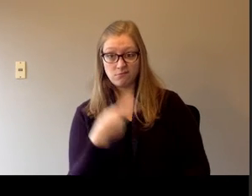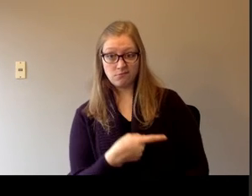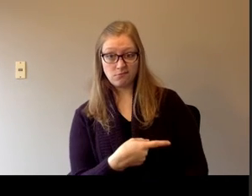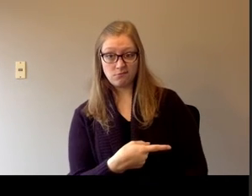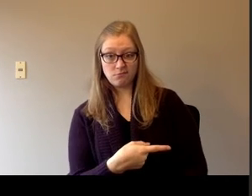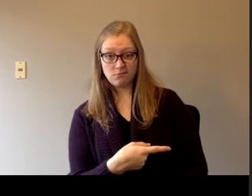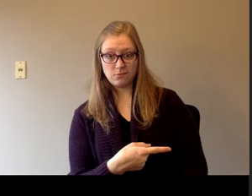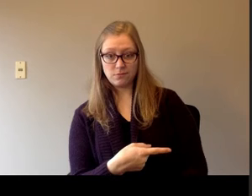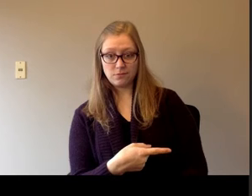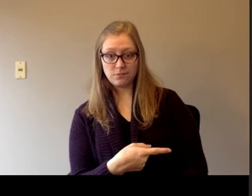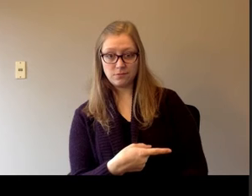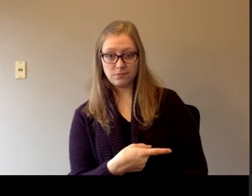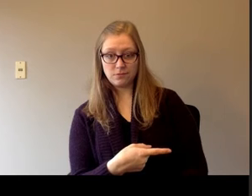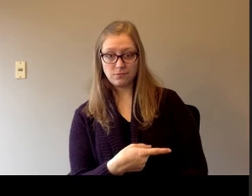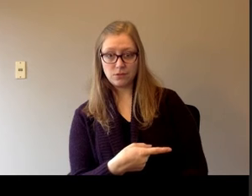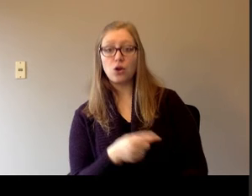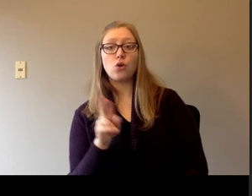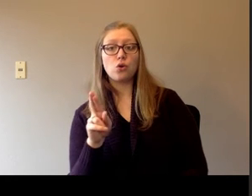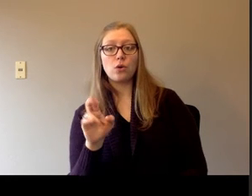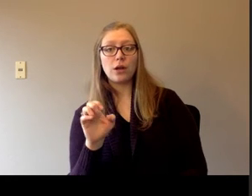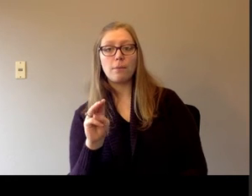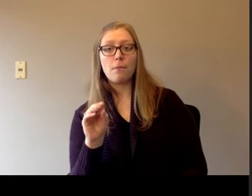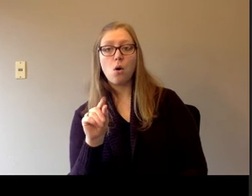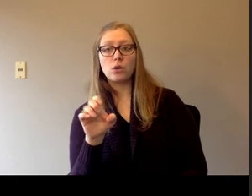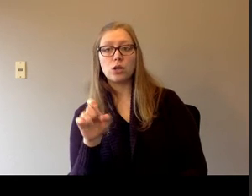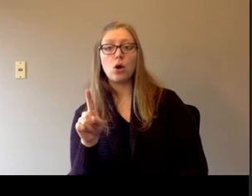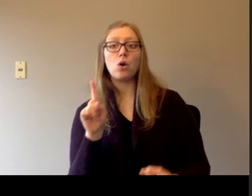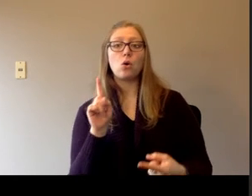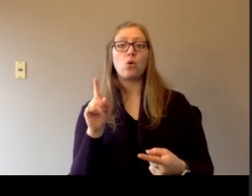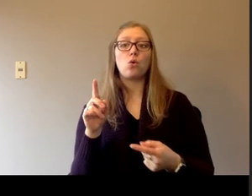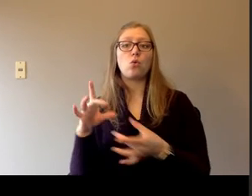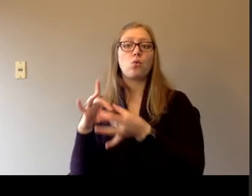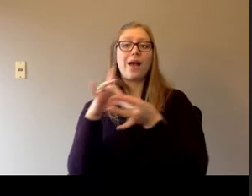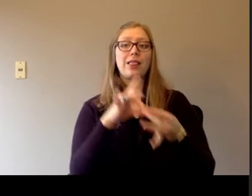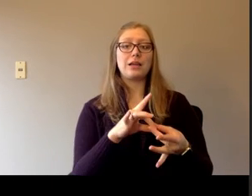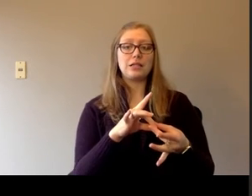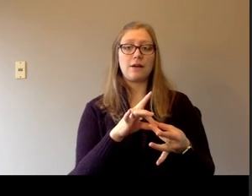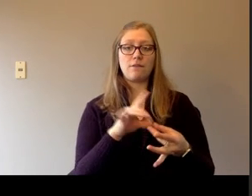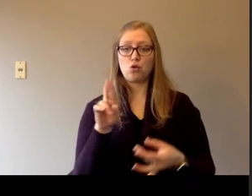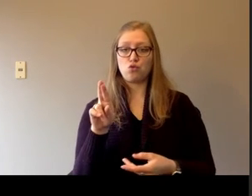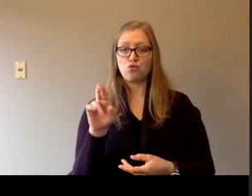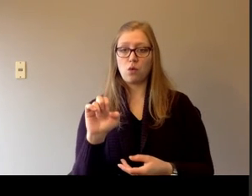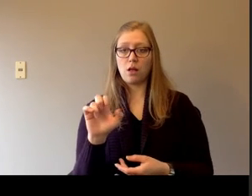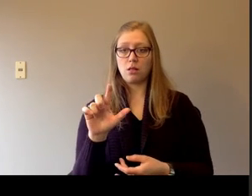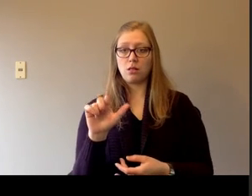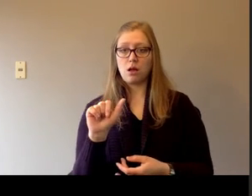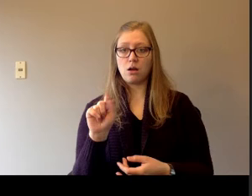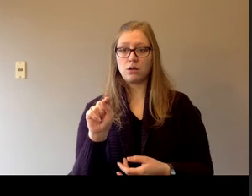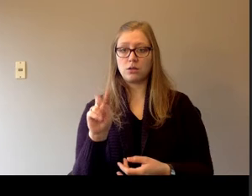relative to angle 4. Angle 4 is remote